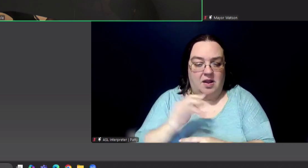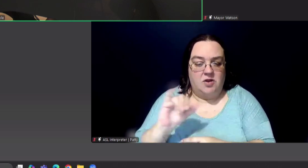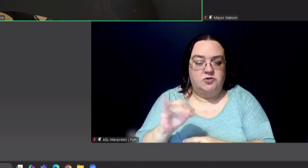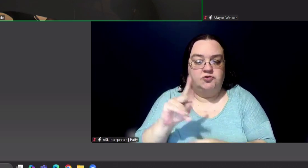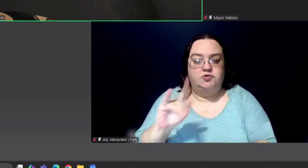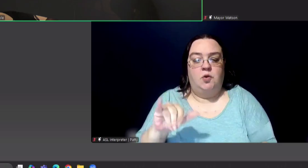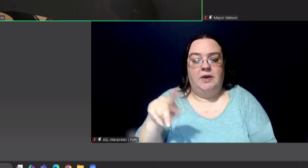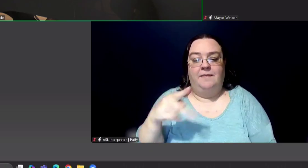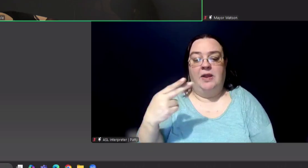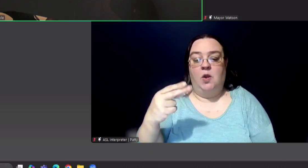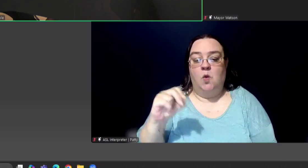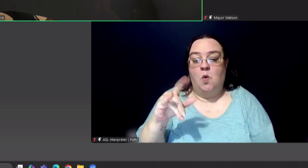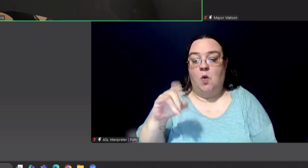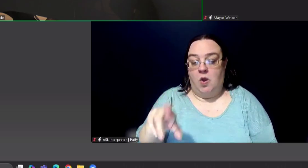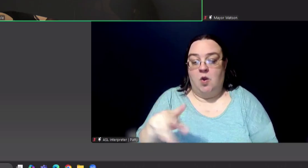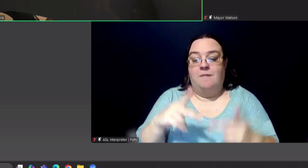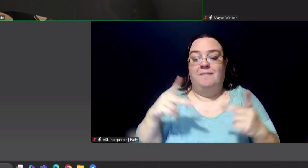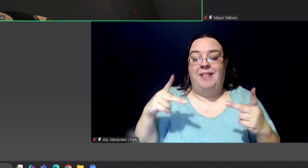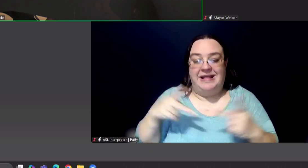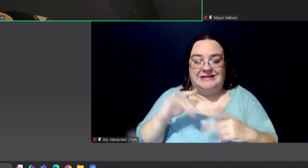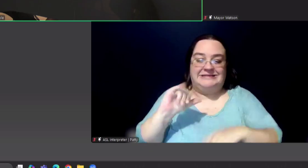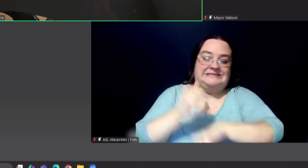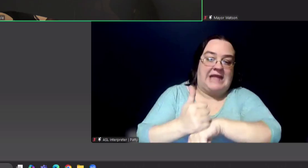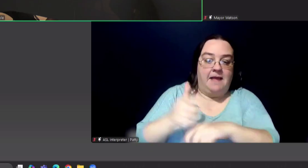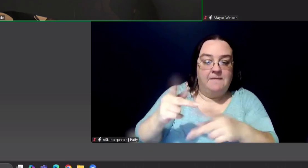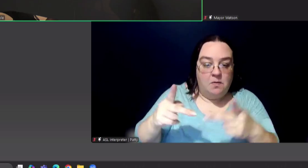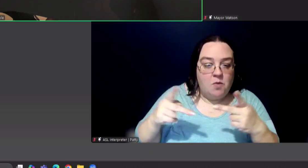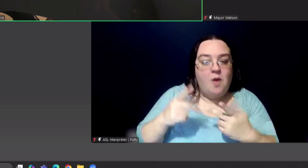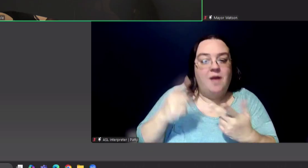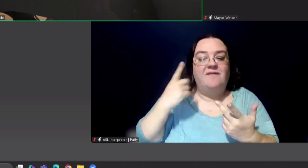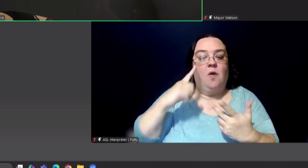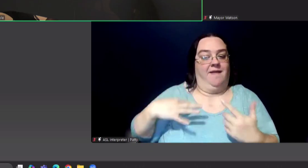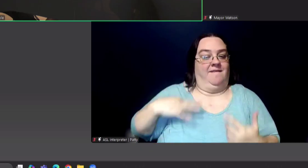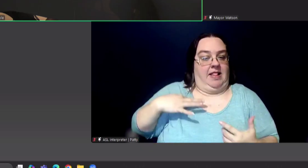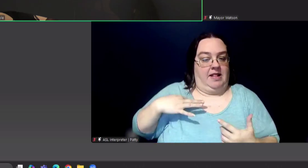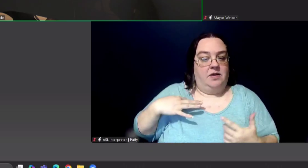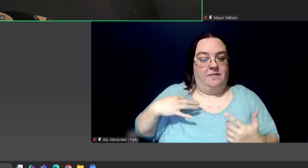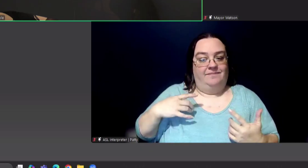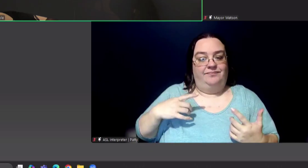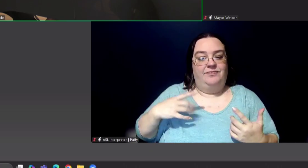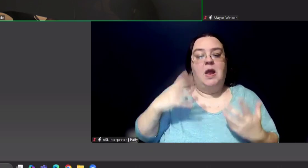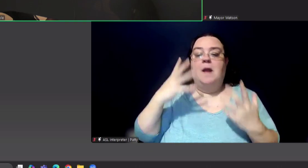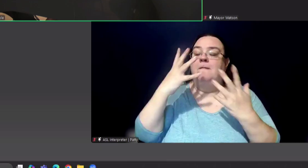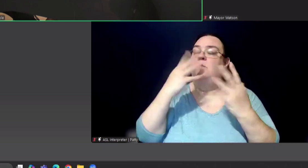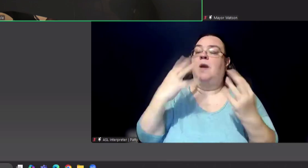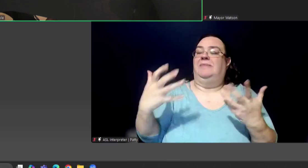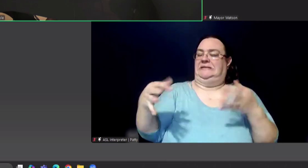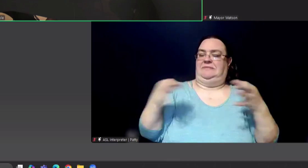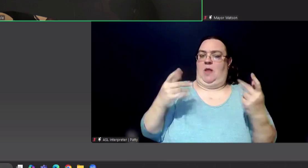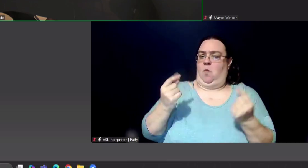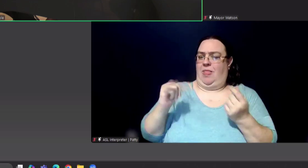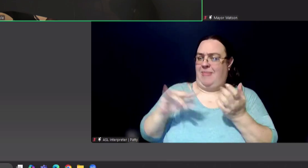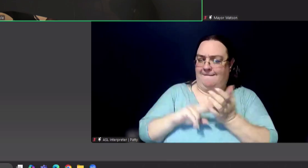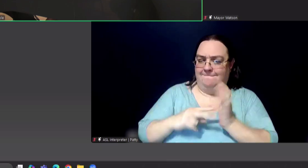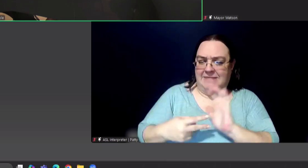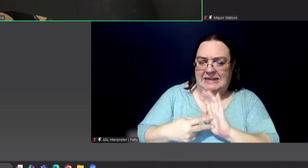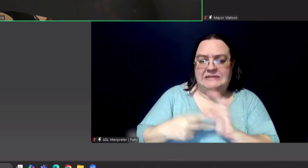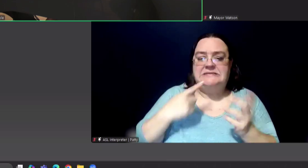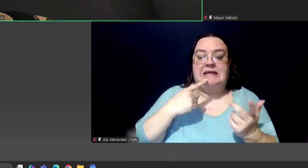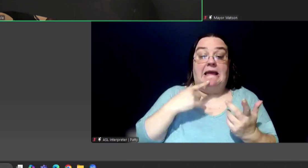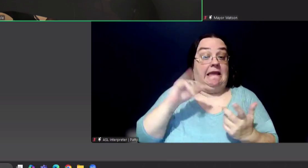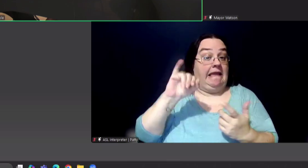for volunteers to come. Pretty much what the sounding the alarm is. If you have any issues